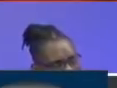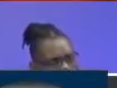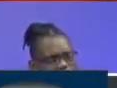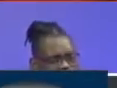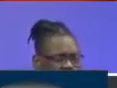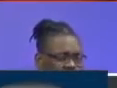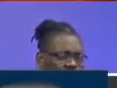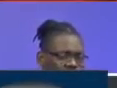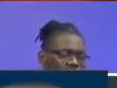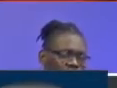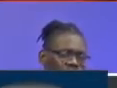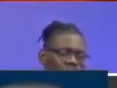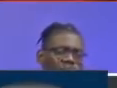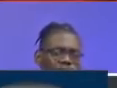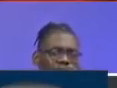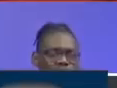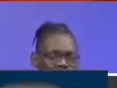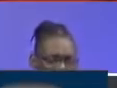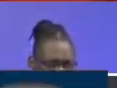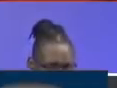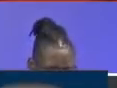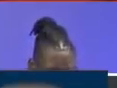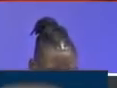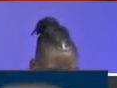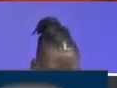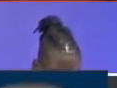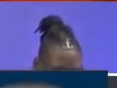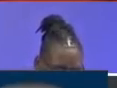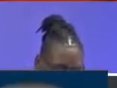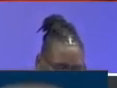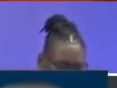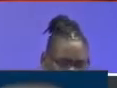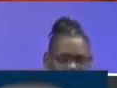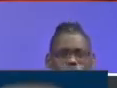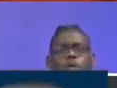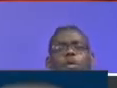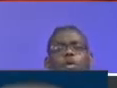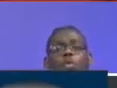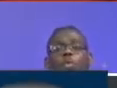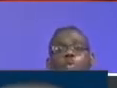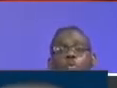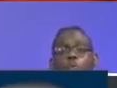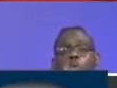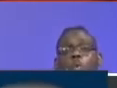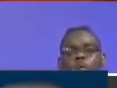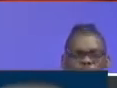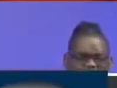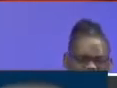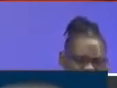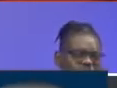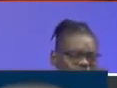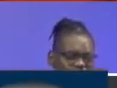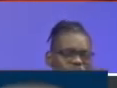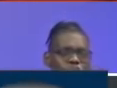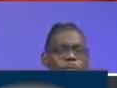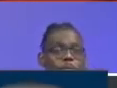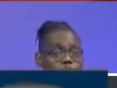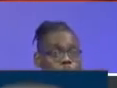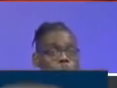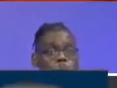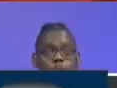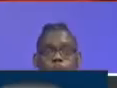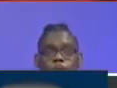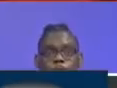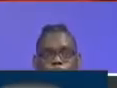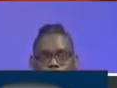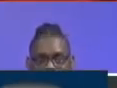The difference between a classic safe zone and this is that the patrons who access the safe zone are not